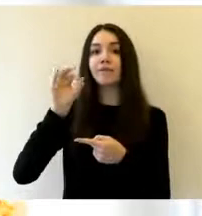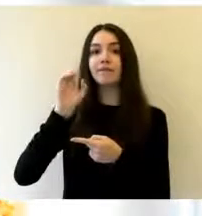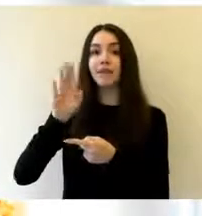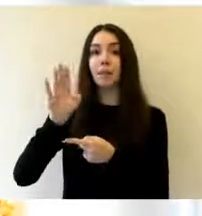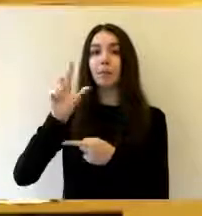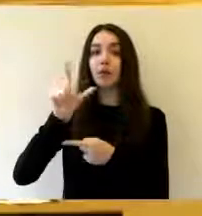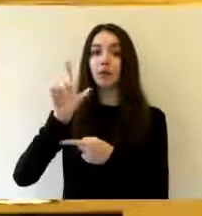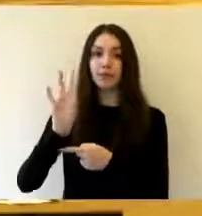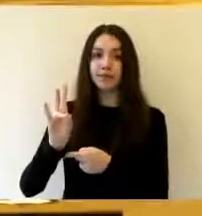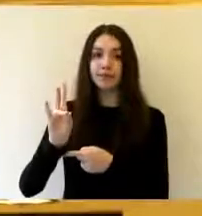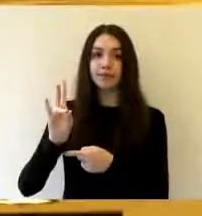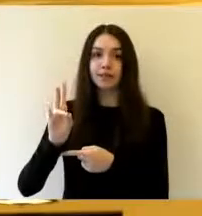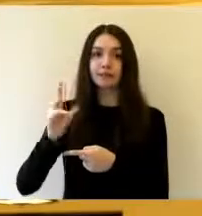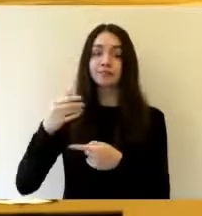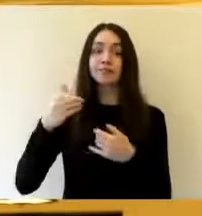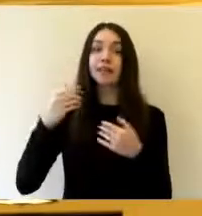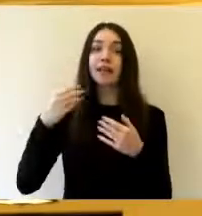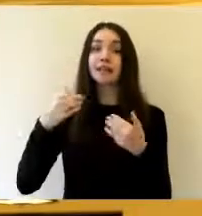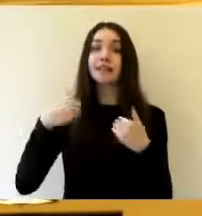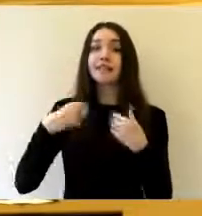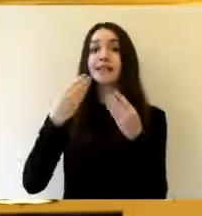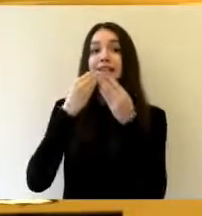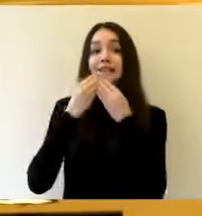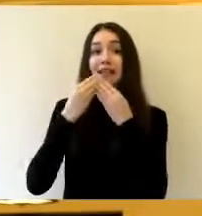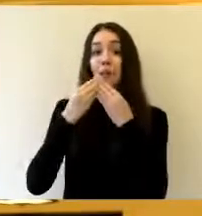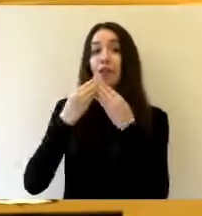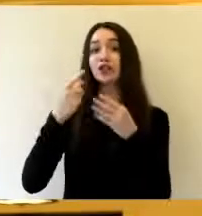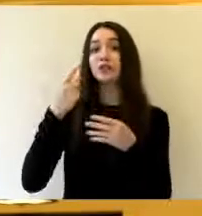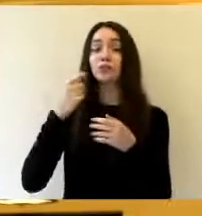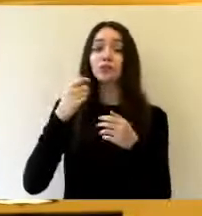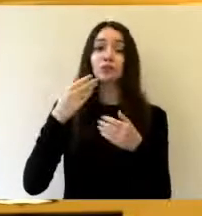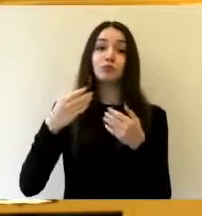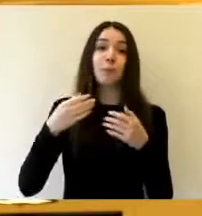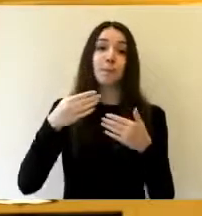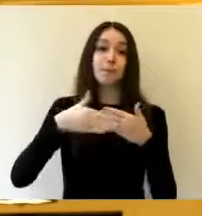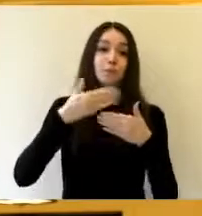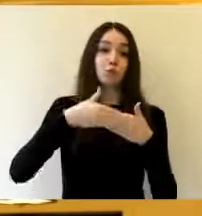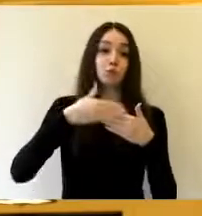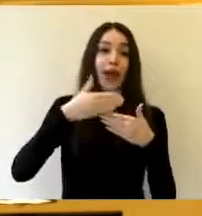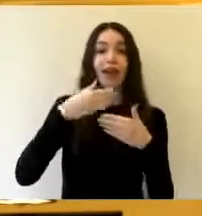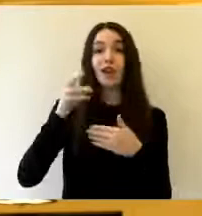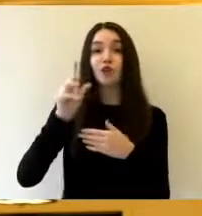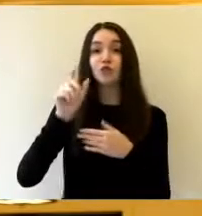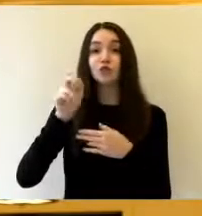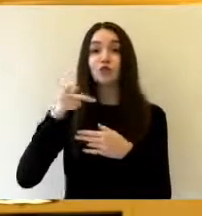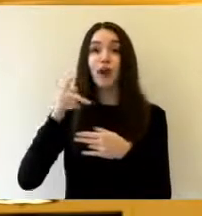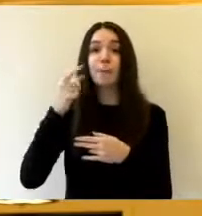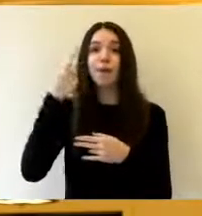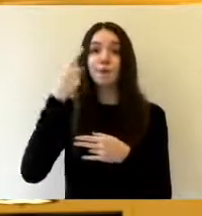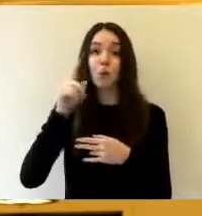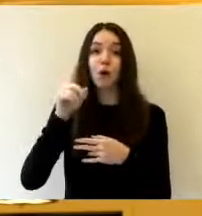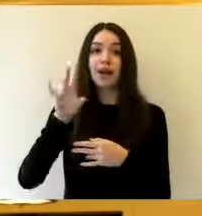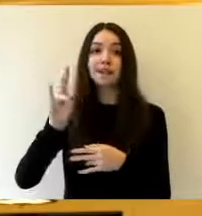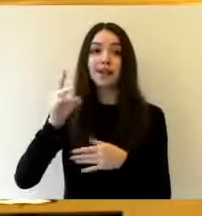your choice of bread or wrap for $6.99 while supplies last. Details at eddiesofrolandpark.com.